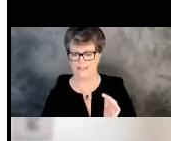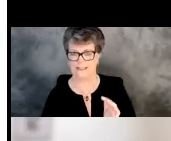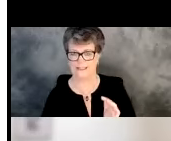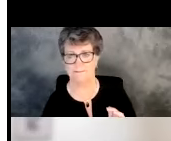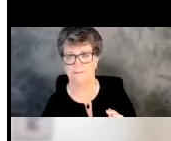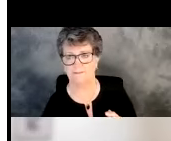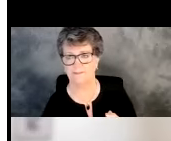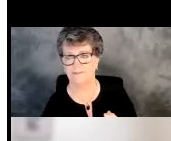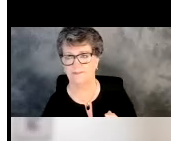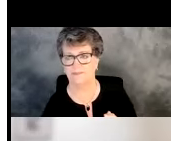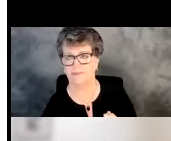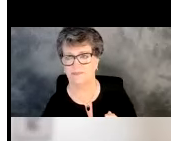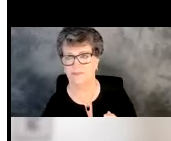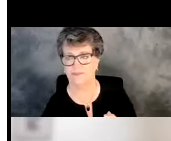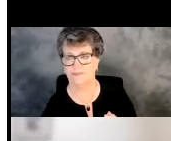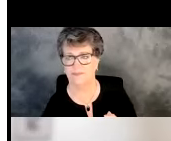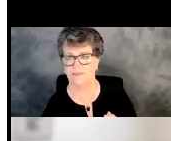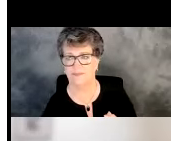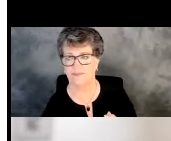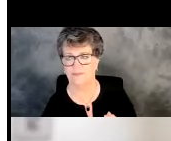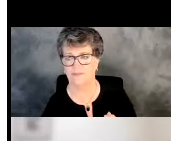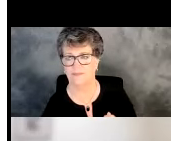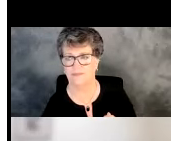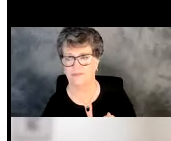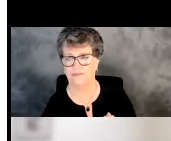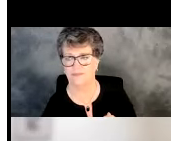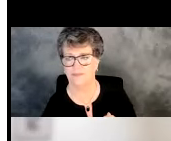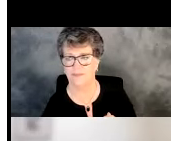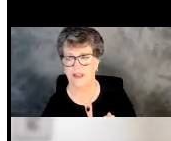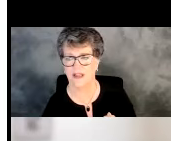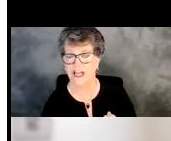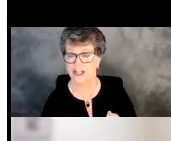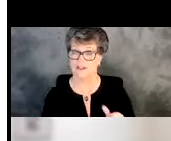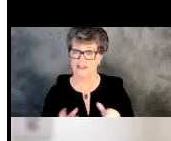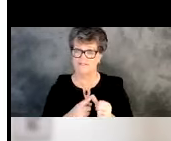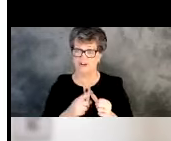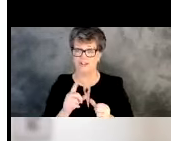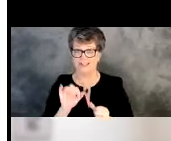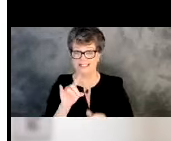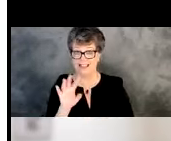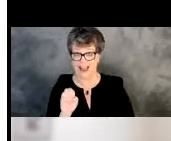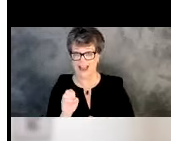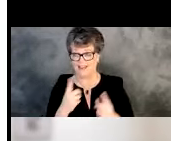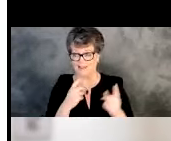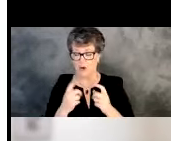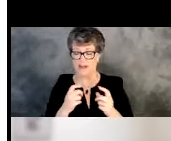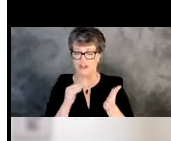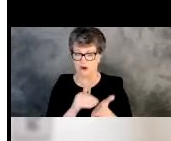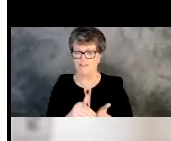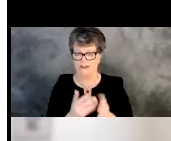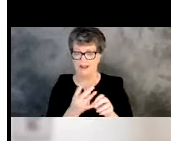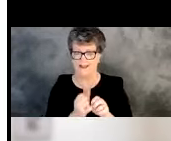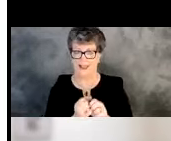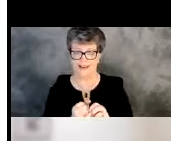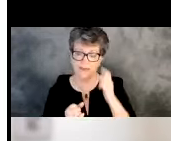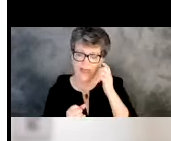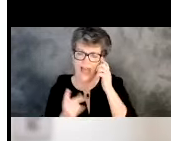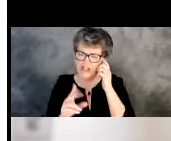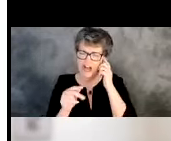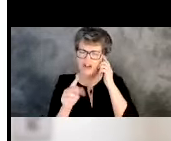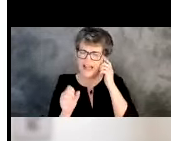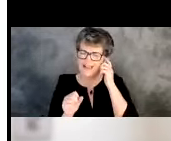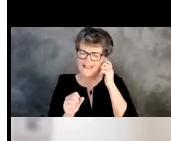that first slide, what we've got here is a question that I get a lot as a physician, which is, Dr. Gates, like,